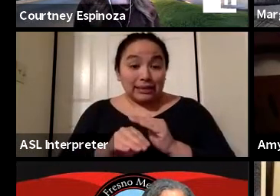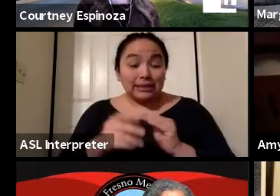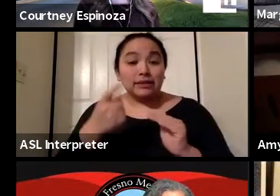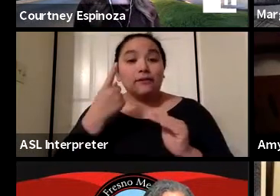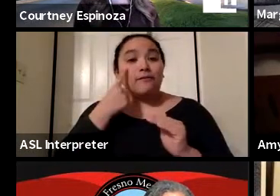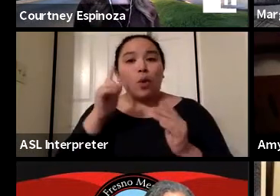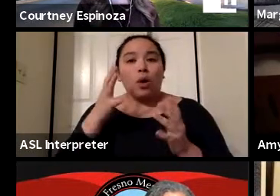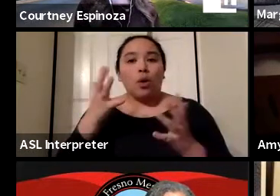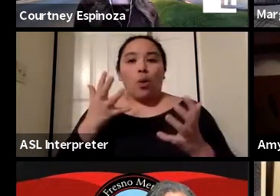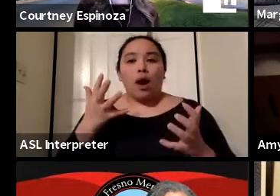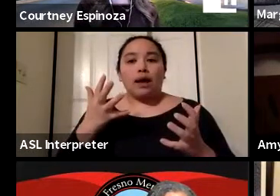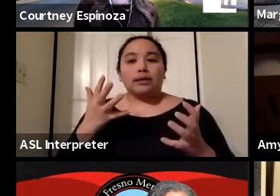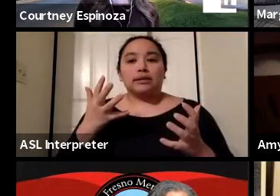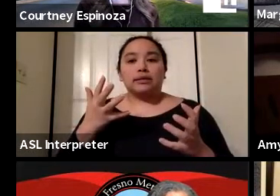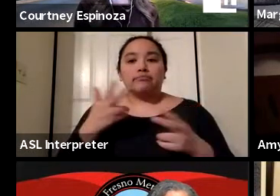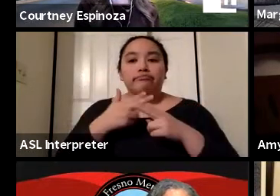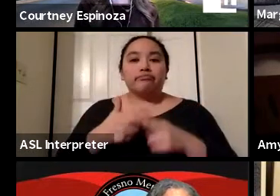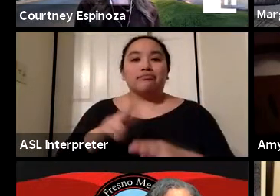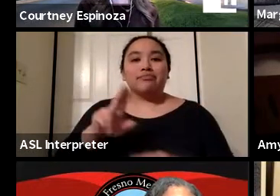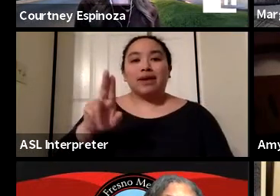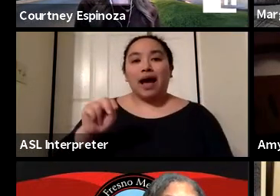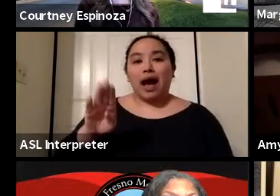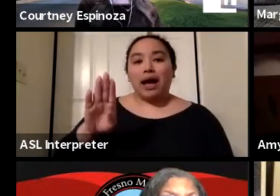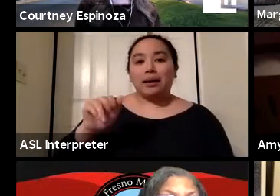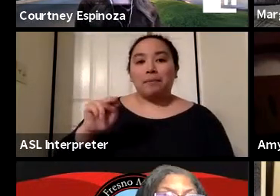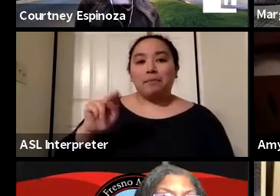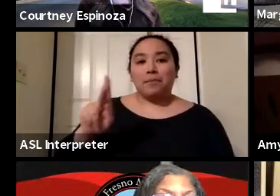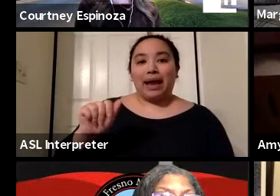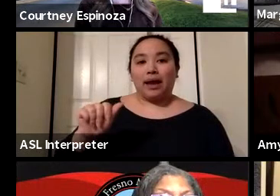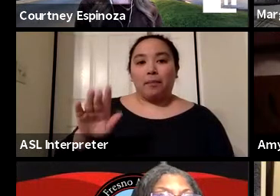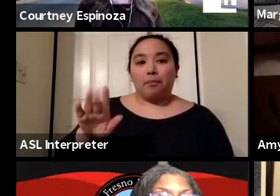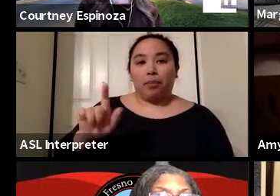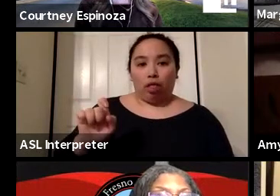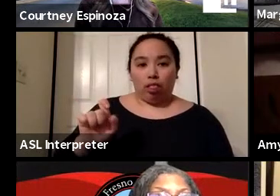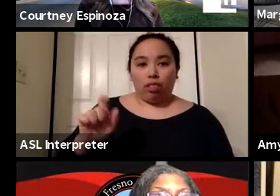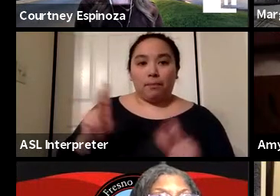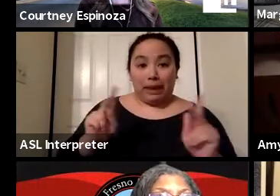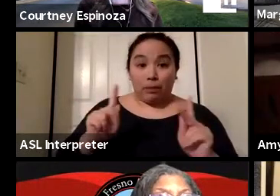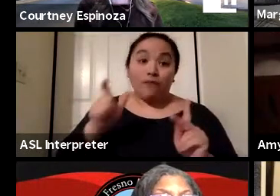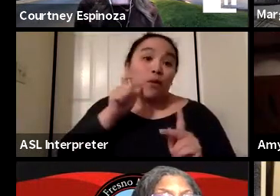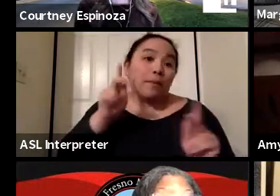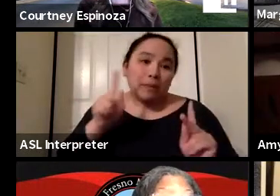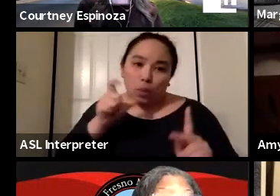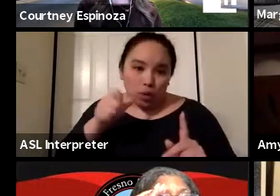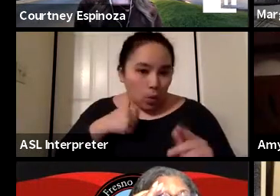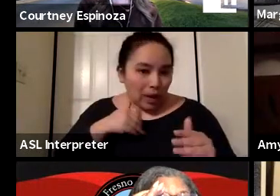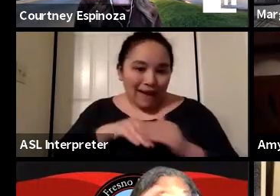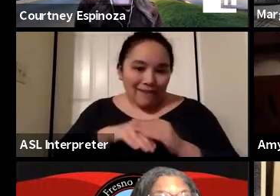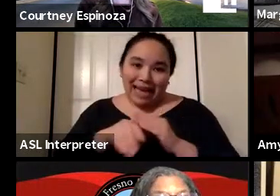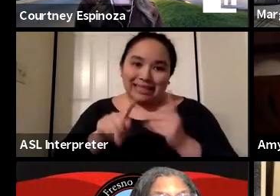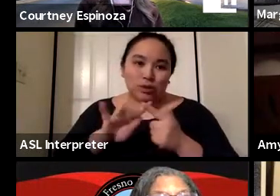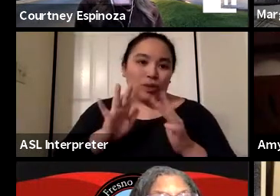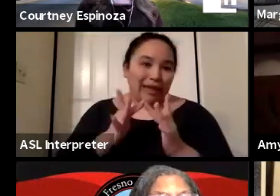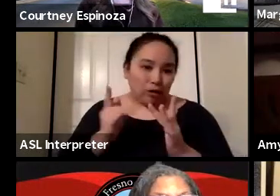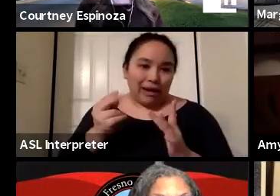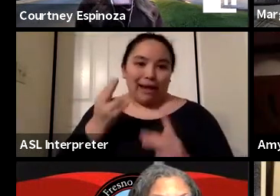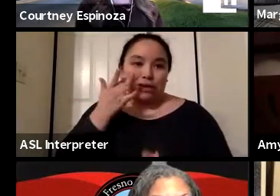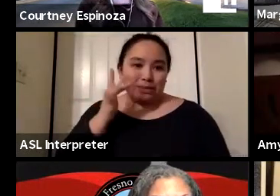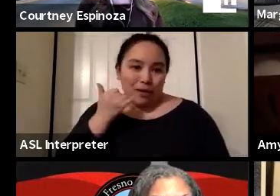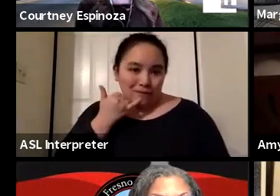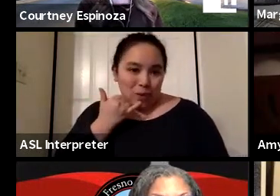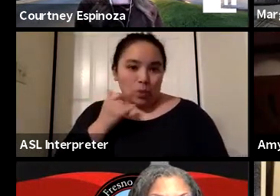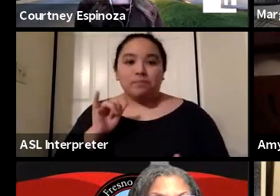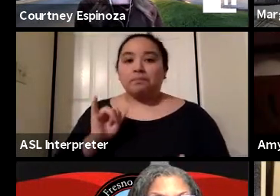been called the unbankable people or people that may not have access to the internet or smartphones. Got